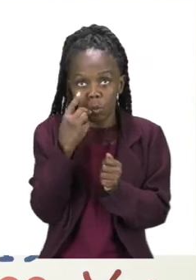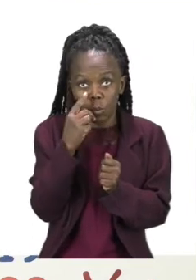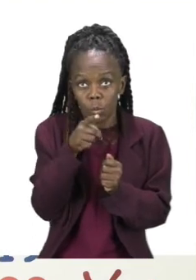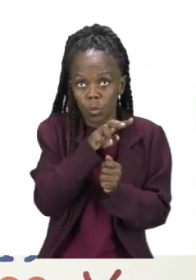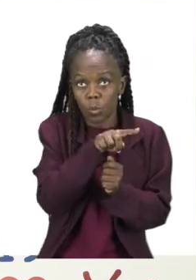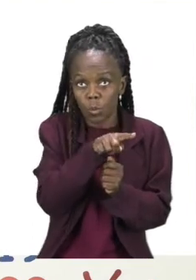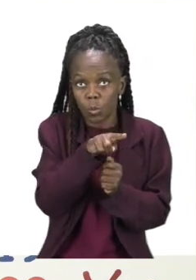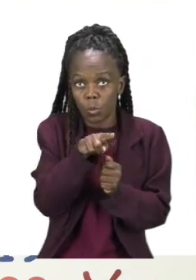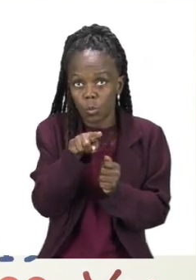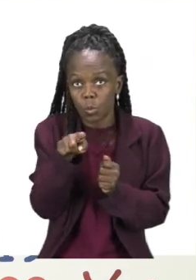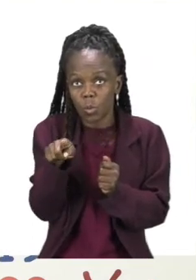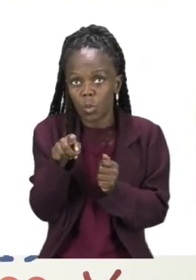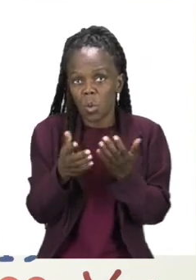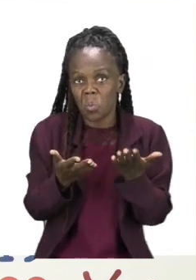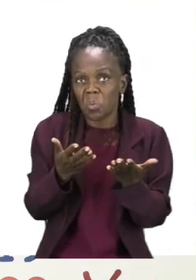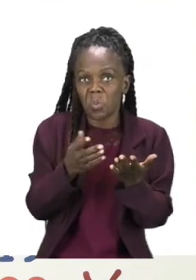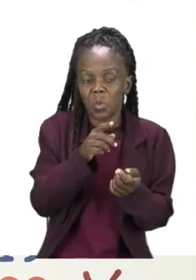or we go down.